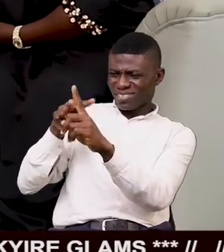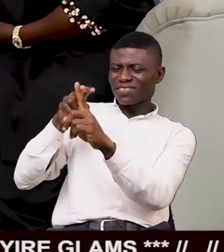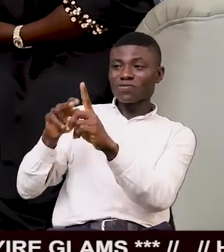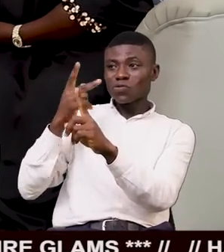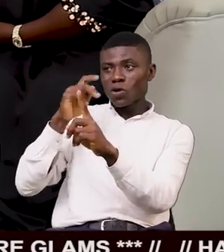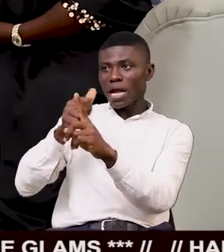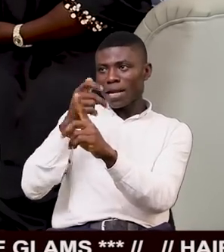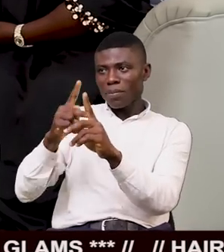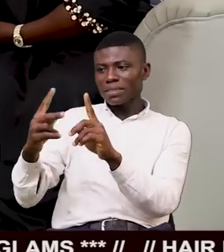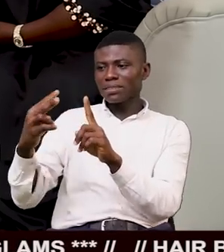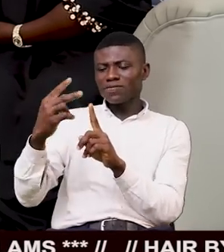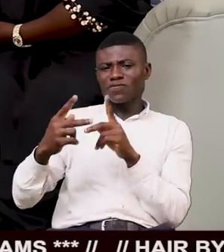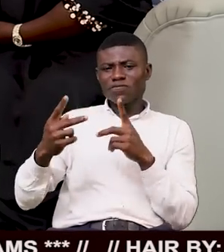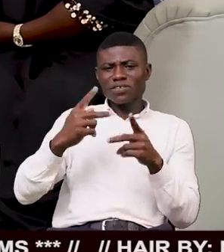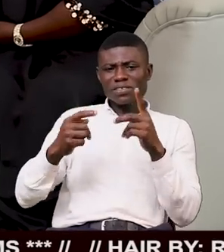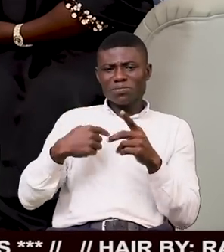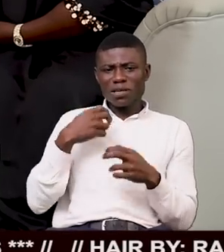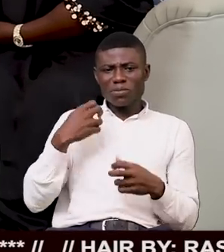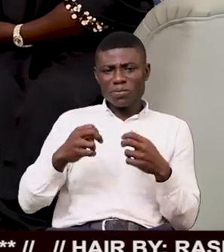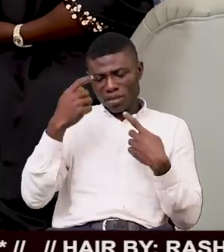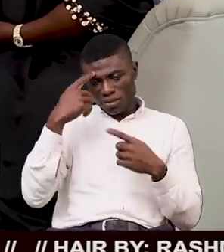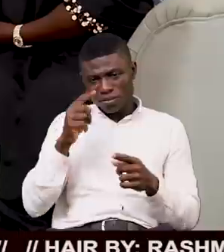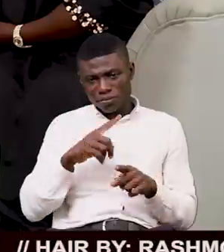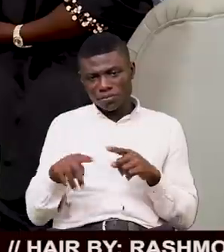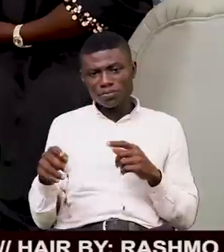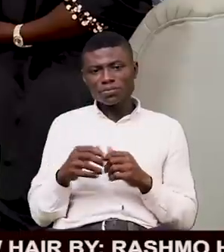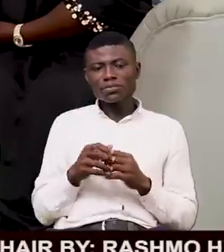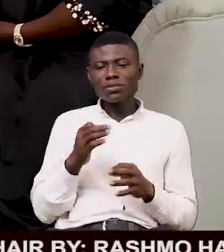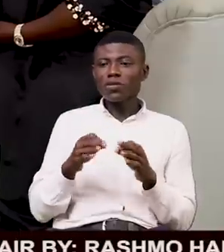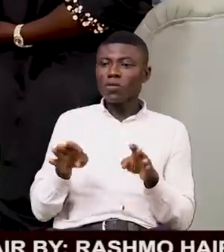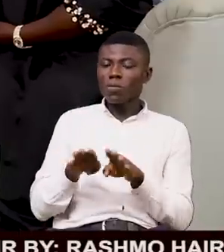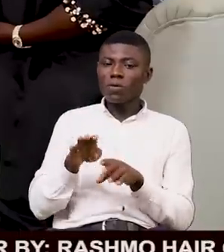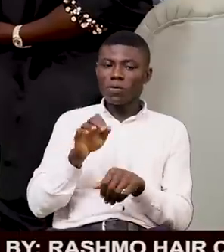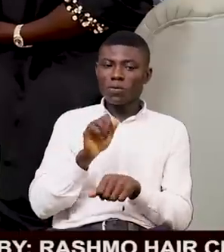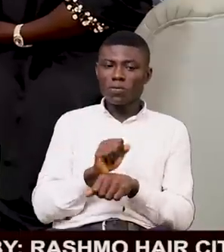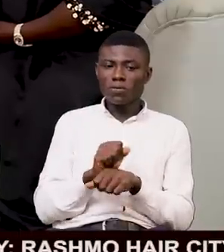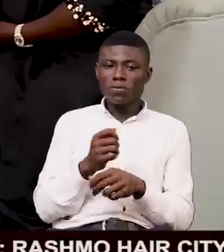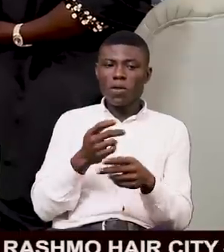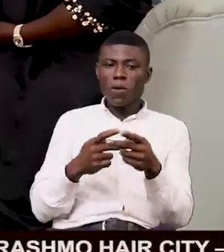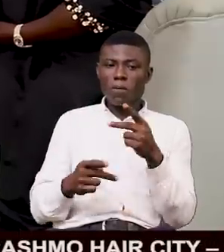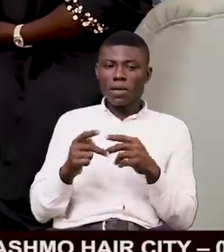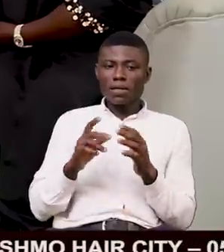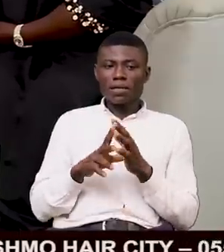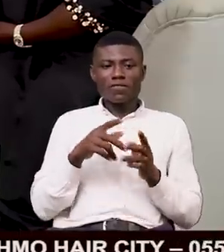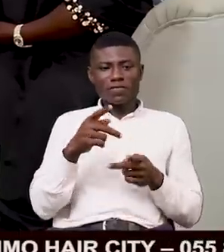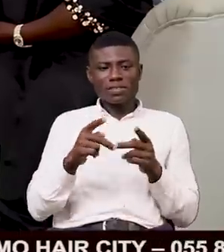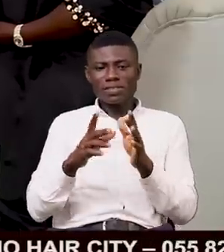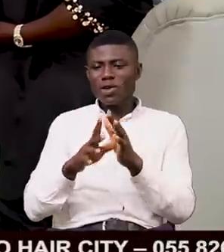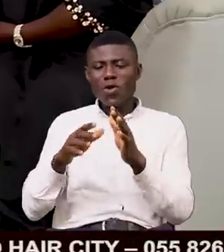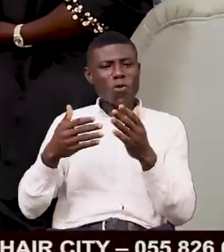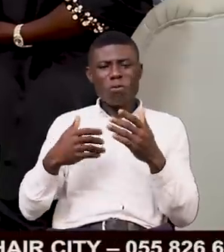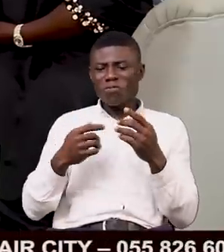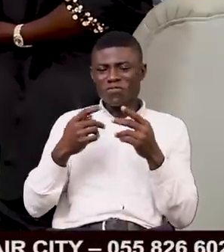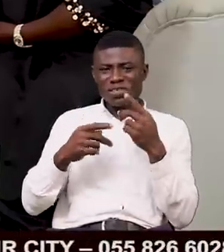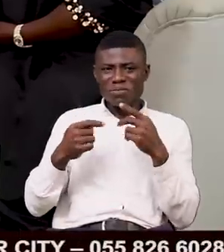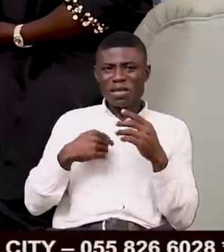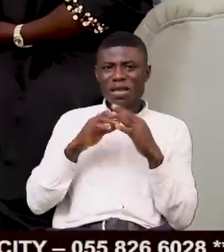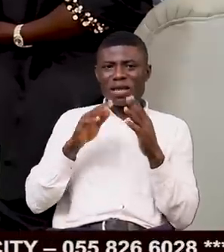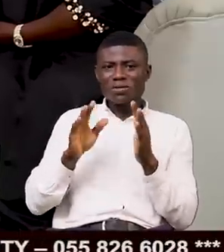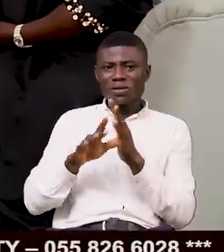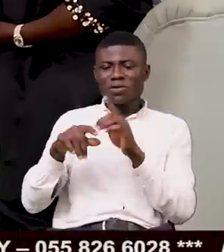besra me a ba be ya asem fo so ka chire o all also dey o po adwuma na be ba pepepe na obesen na obema obesen na oko